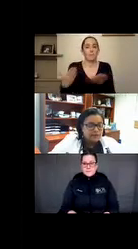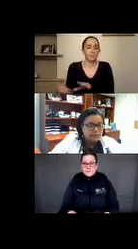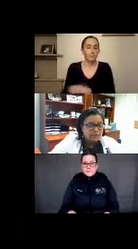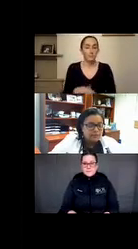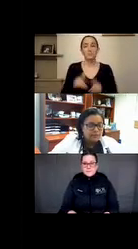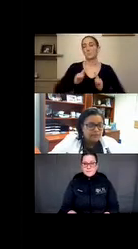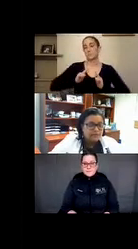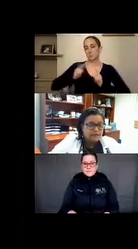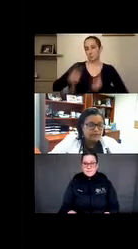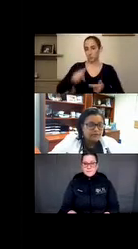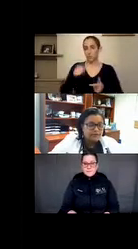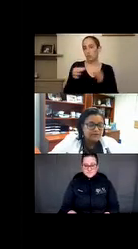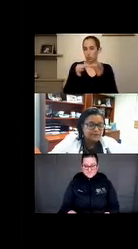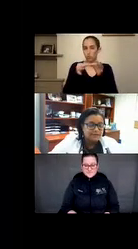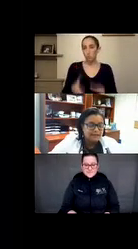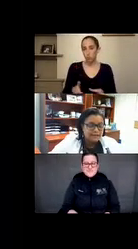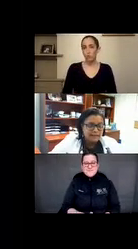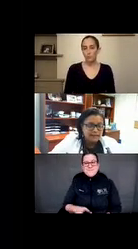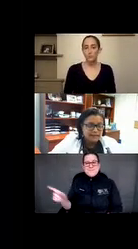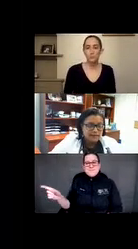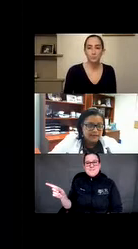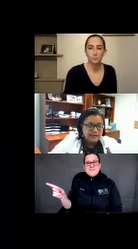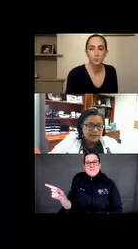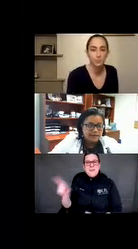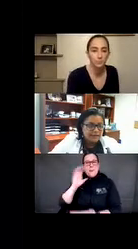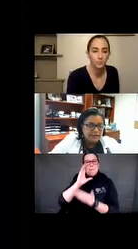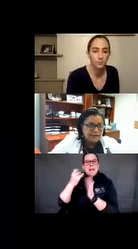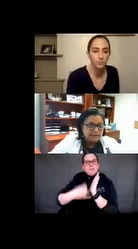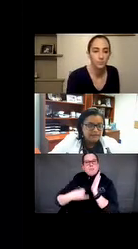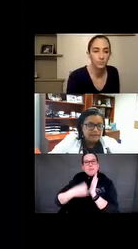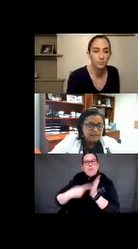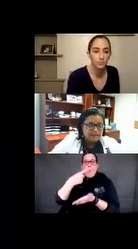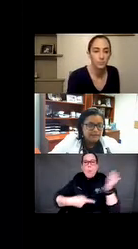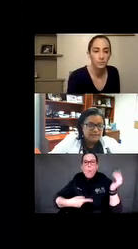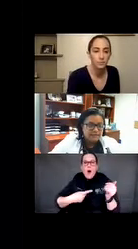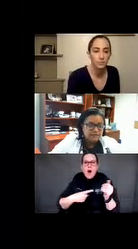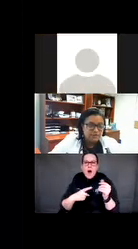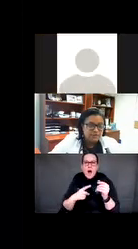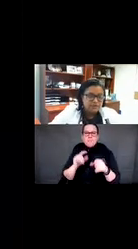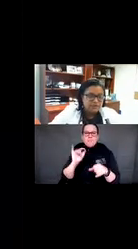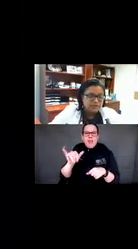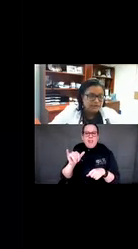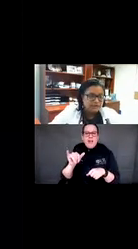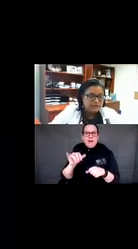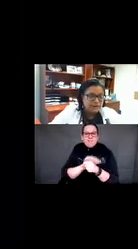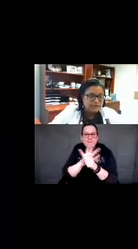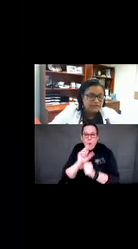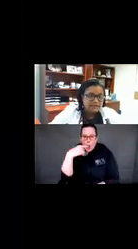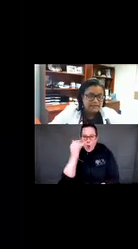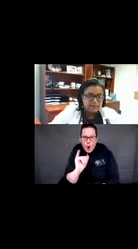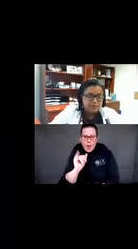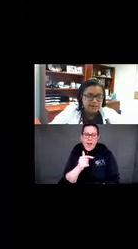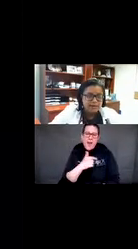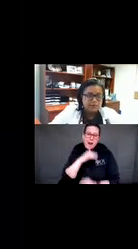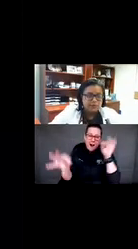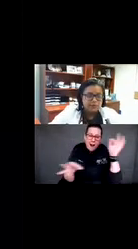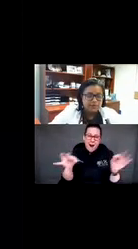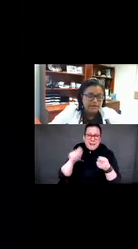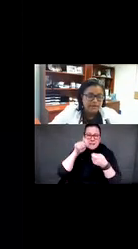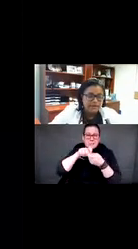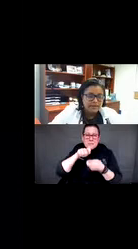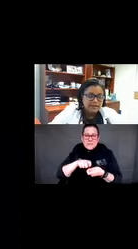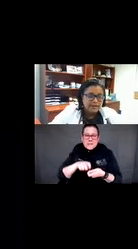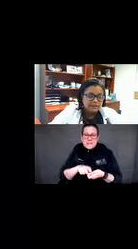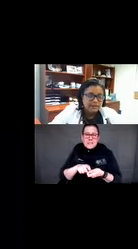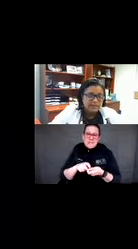cartoon of what a coronavirus looks like. And I'm not going to get into the detail of the structure of the virus, except to point out one